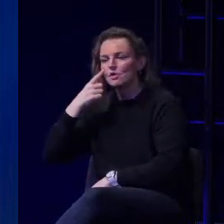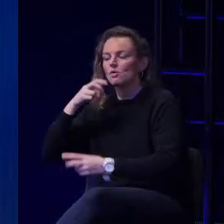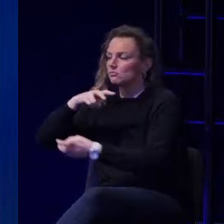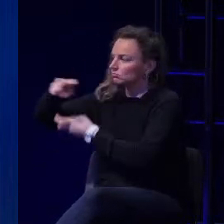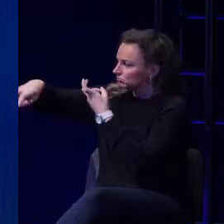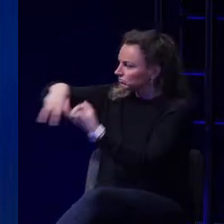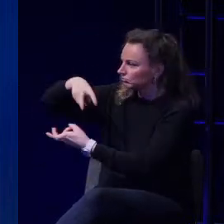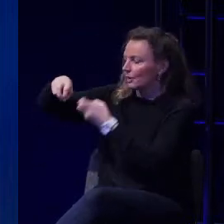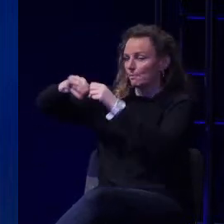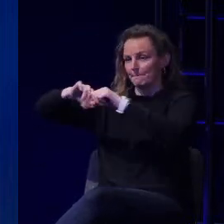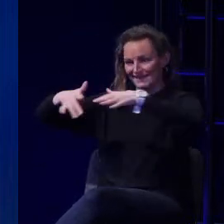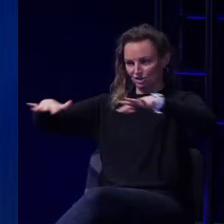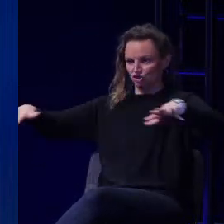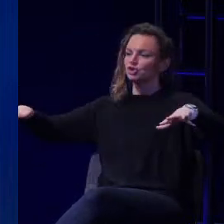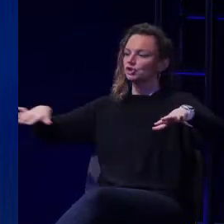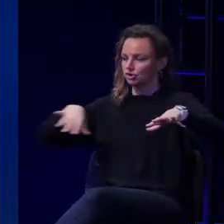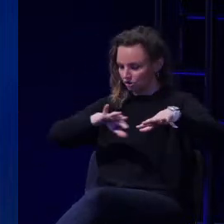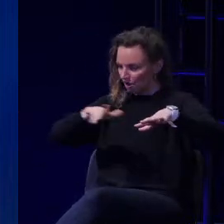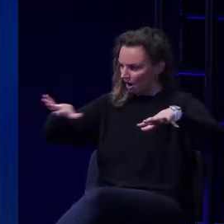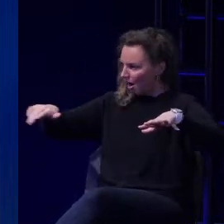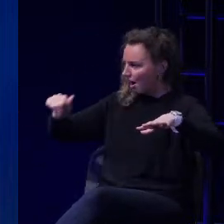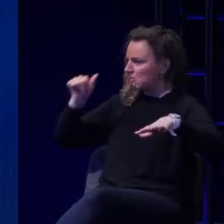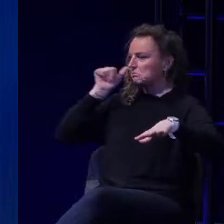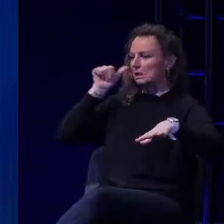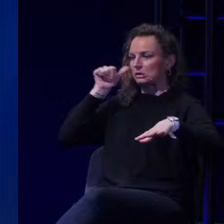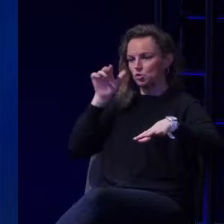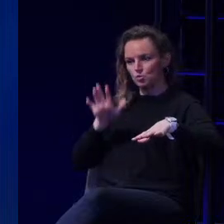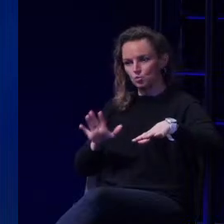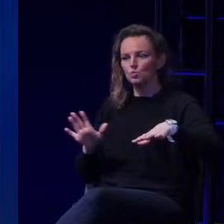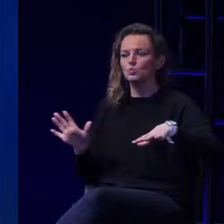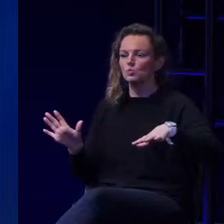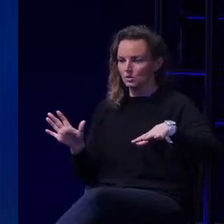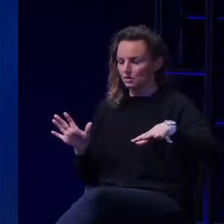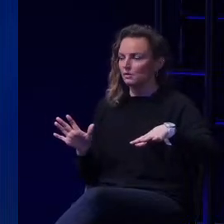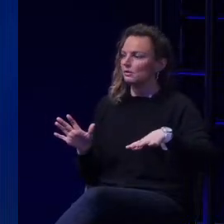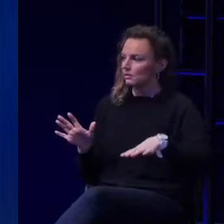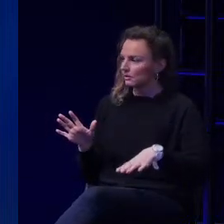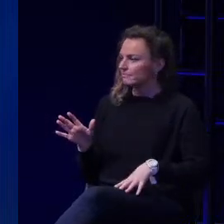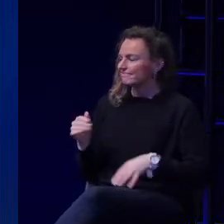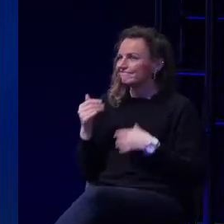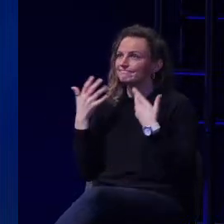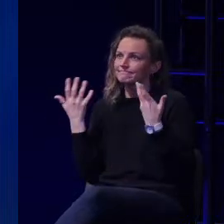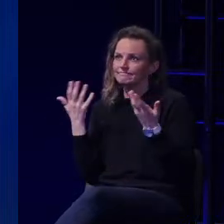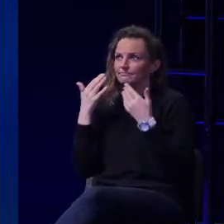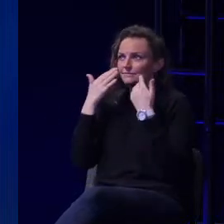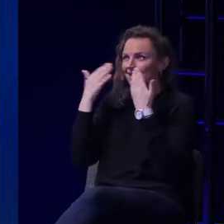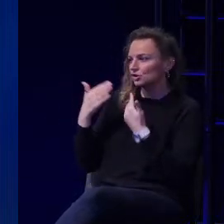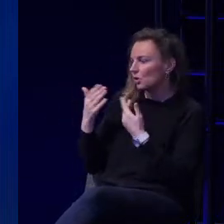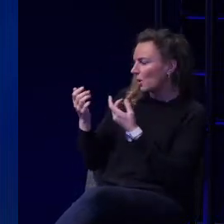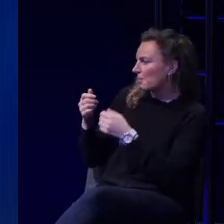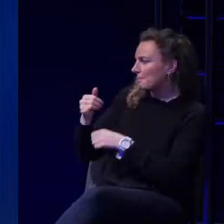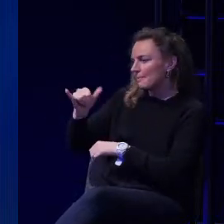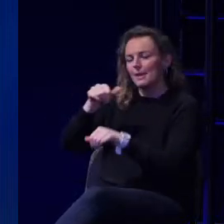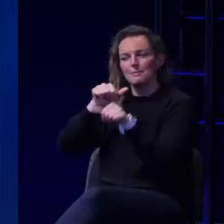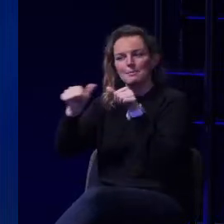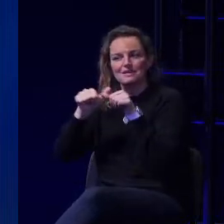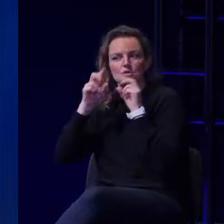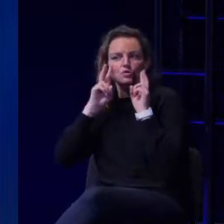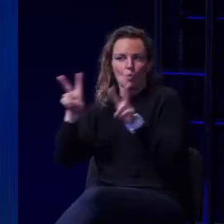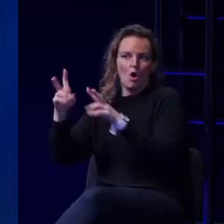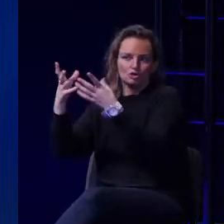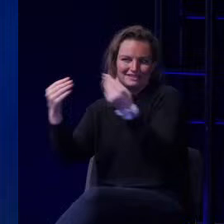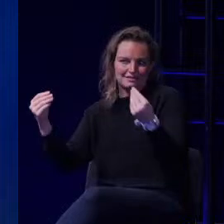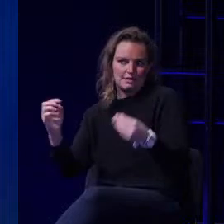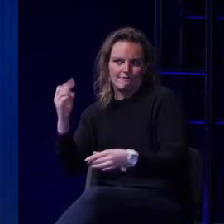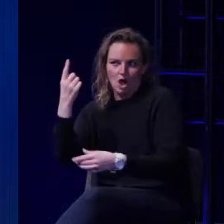and basically I knew, I don't know what, is it better to watch the scene first, actually? Sure, and then absolutely,